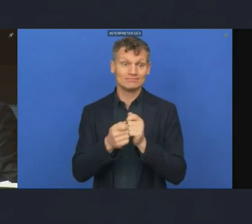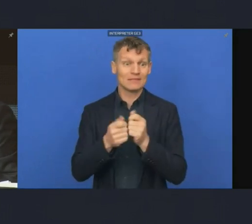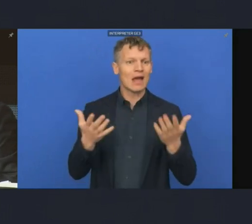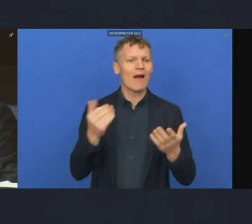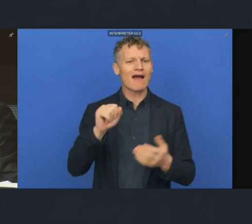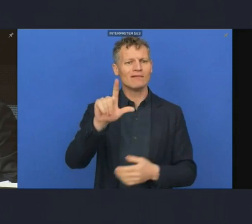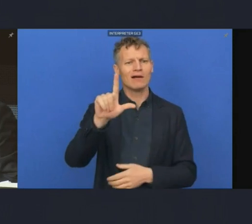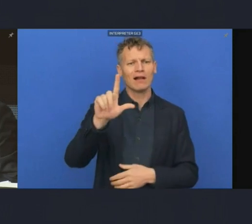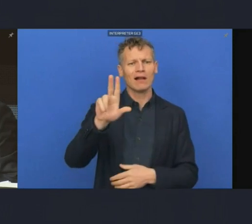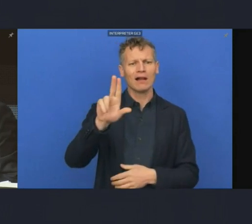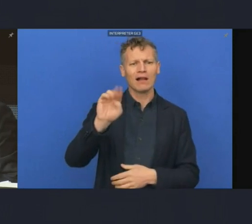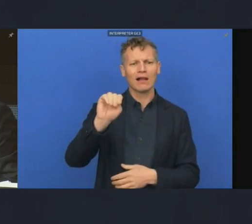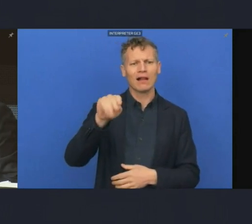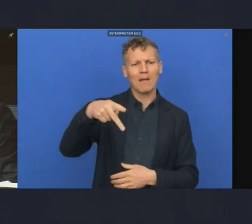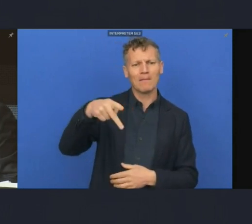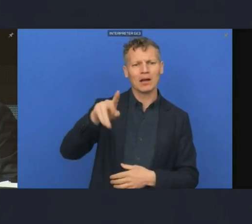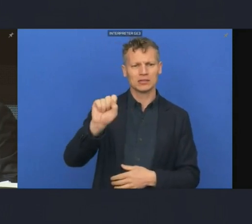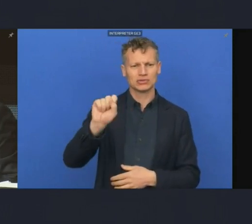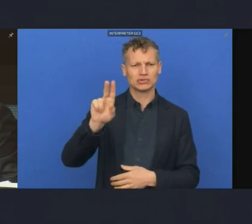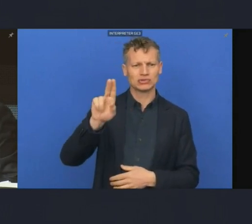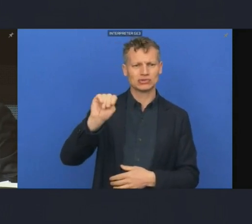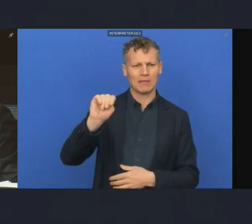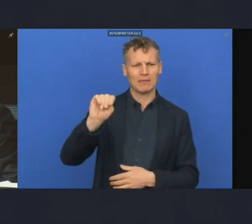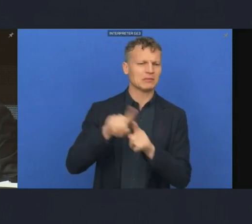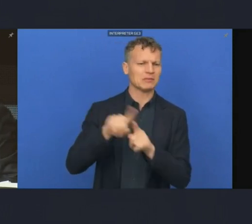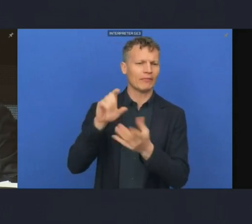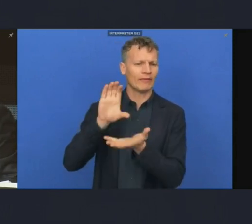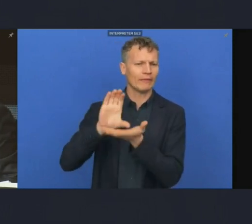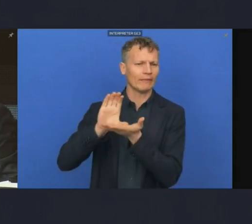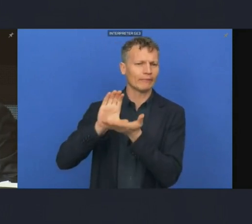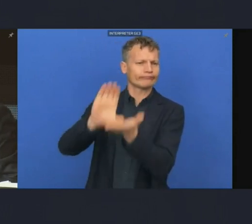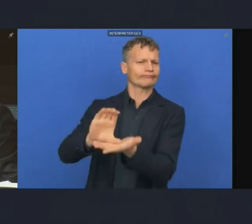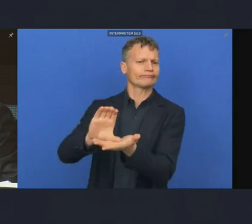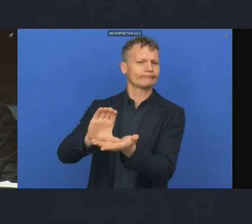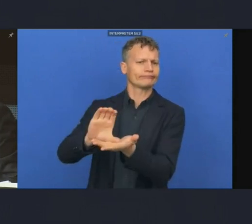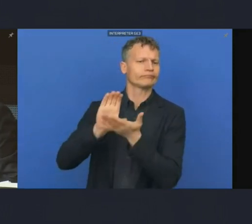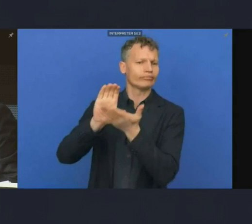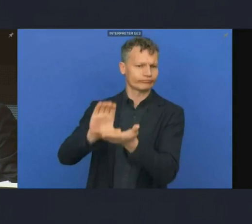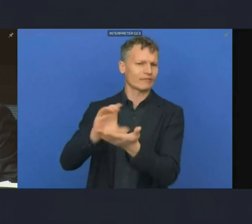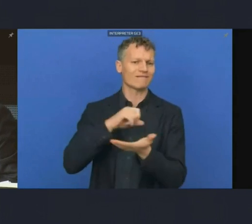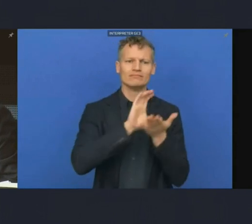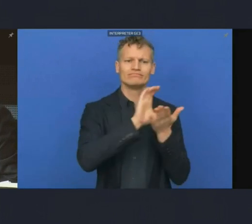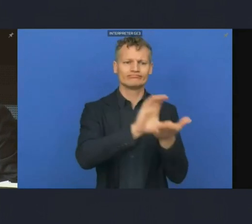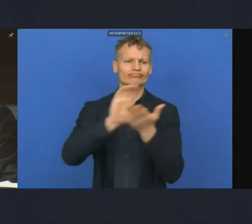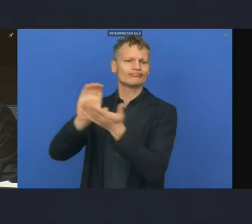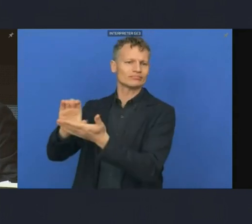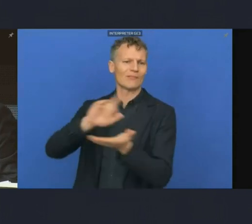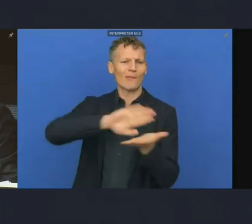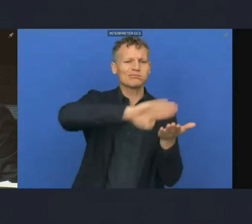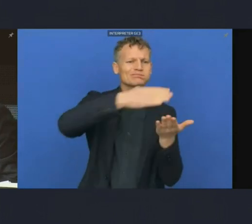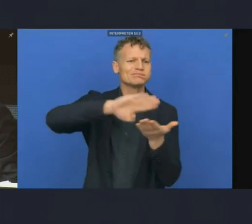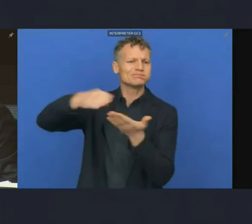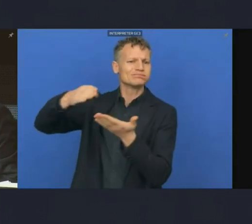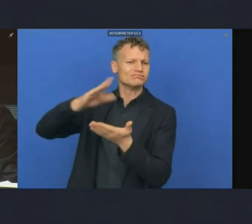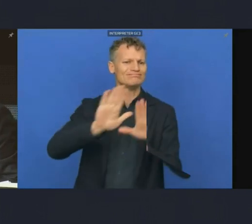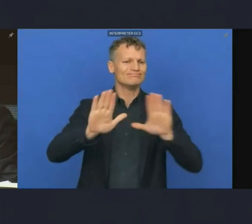this is a major evolution. This is because this represents a big simplification, a major simplification